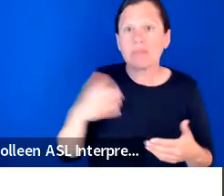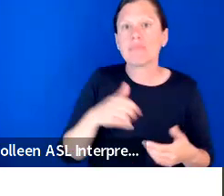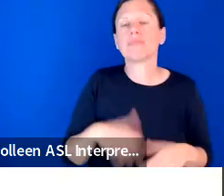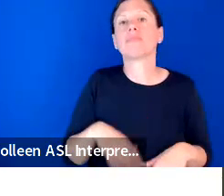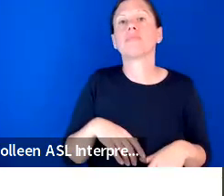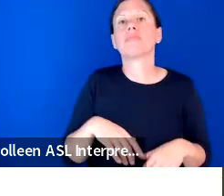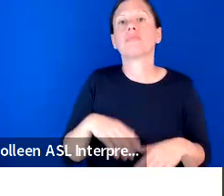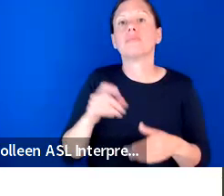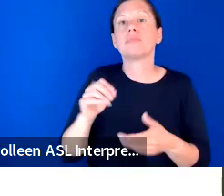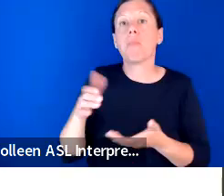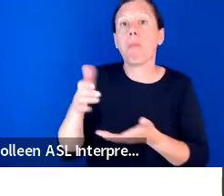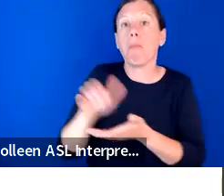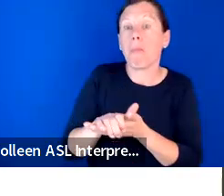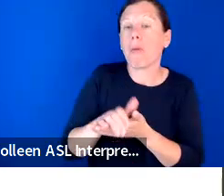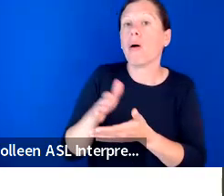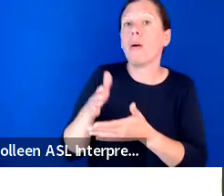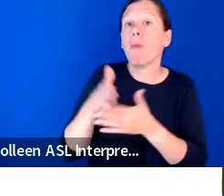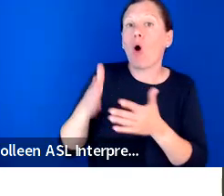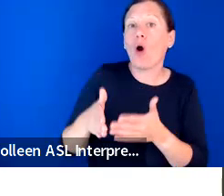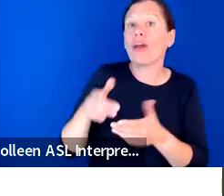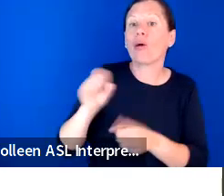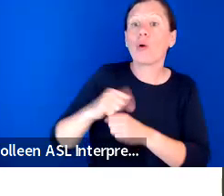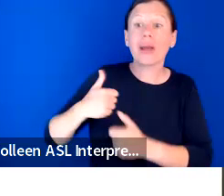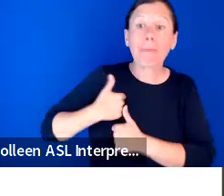people working in active duty military,